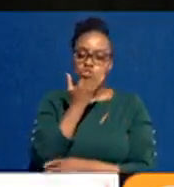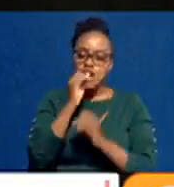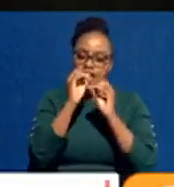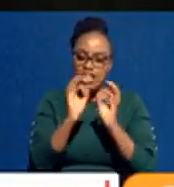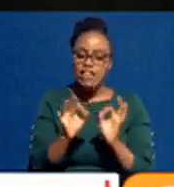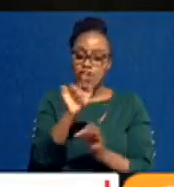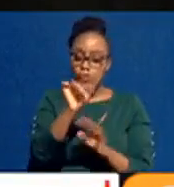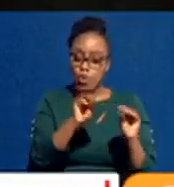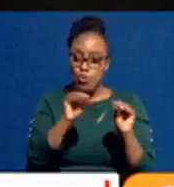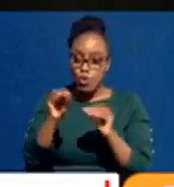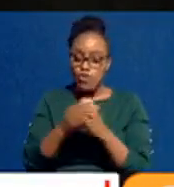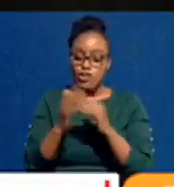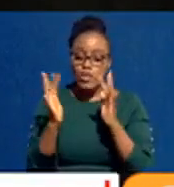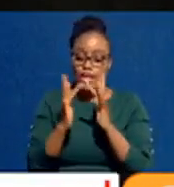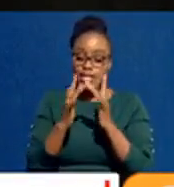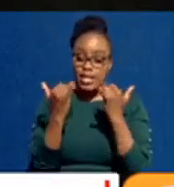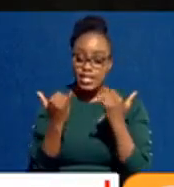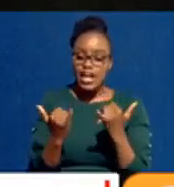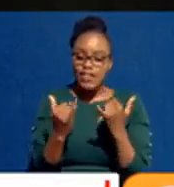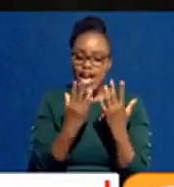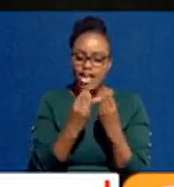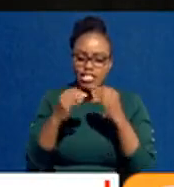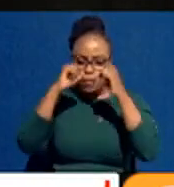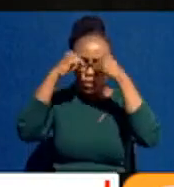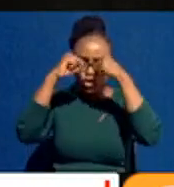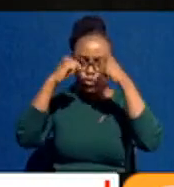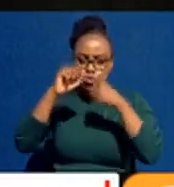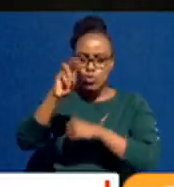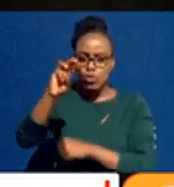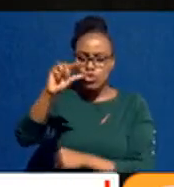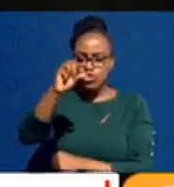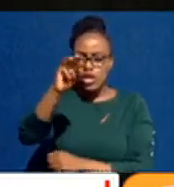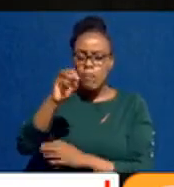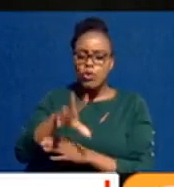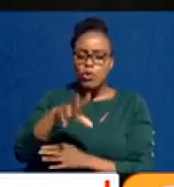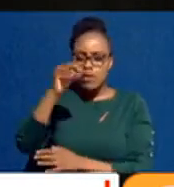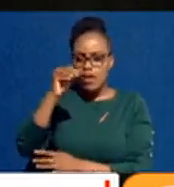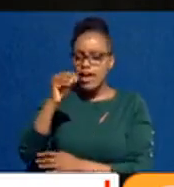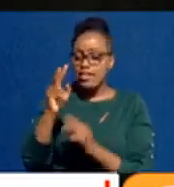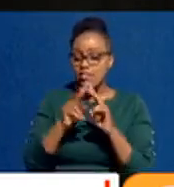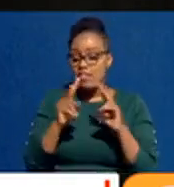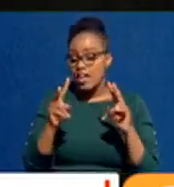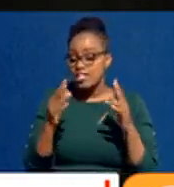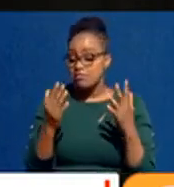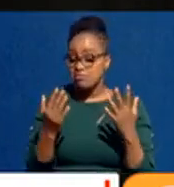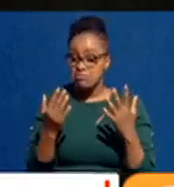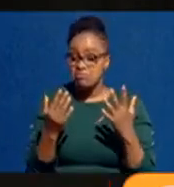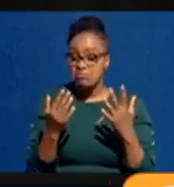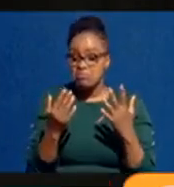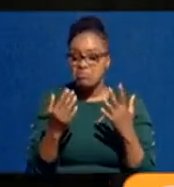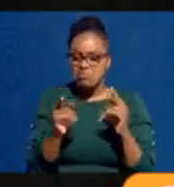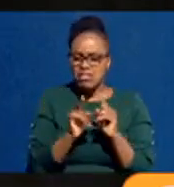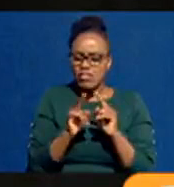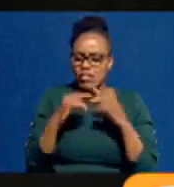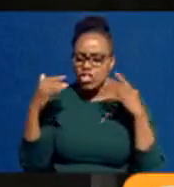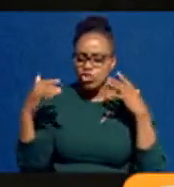If you go to the internet right now and simply Google GMO, you will find very, very absurd,